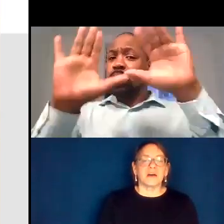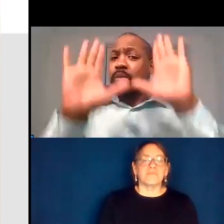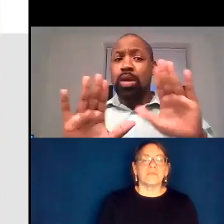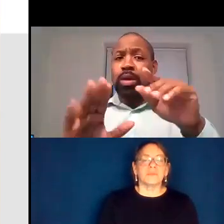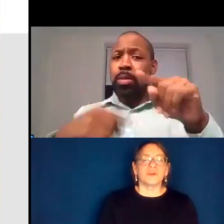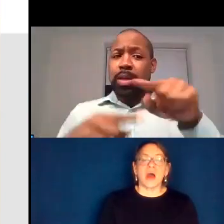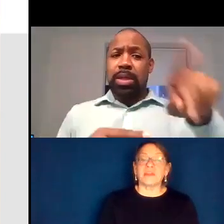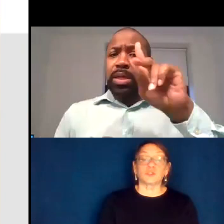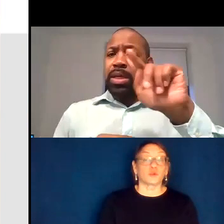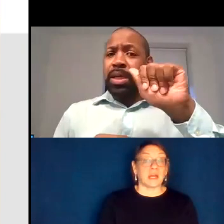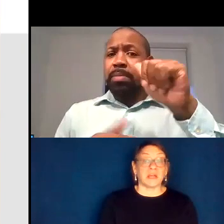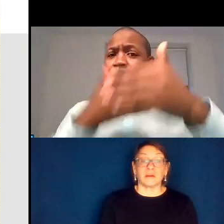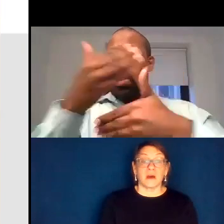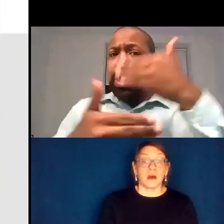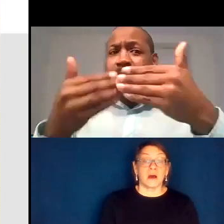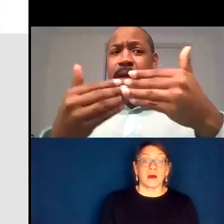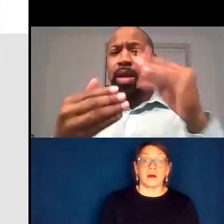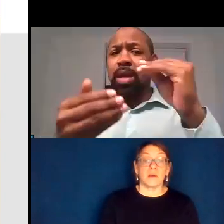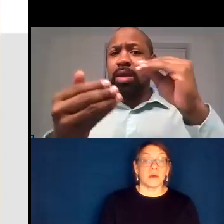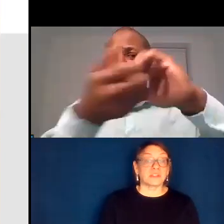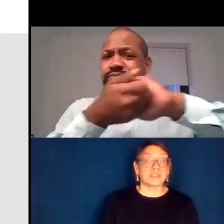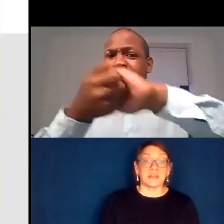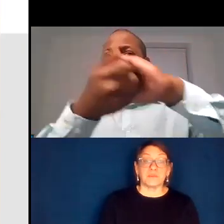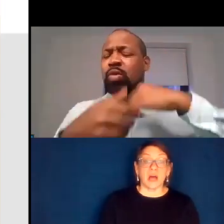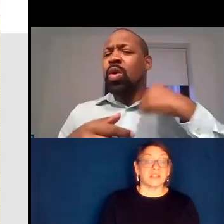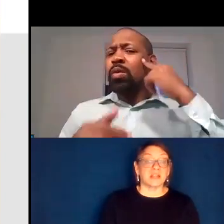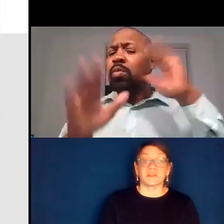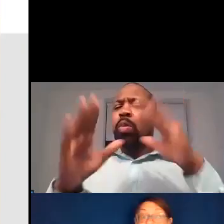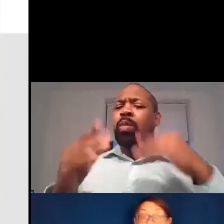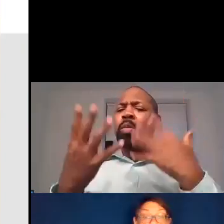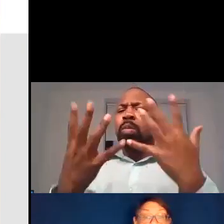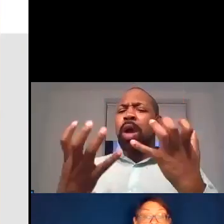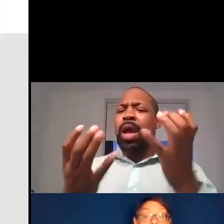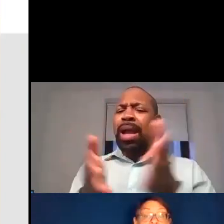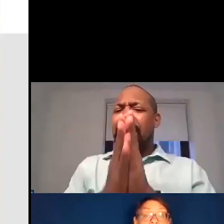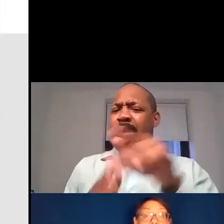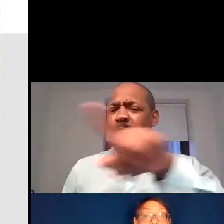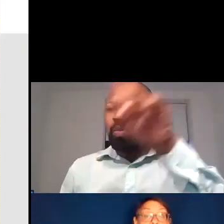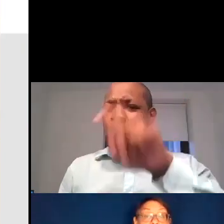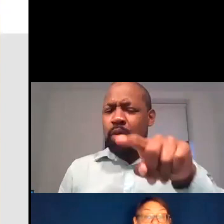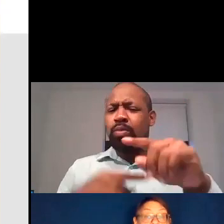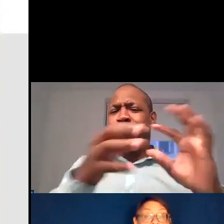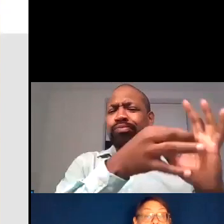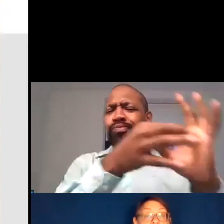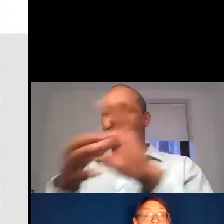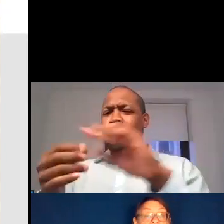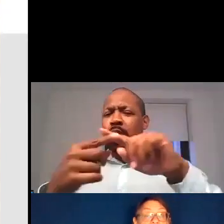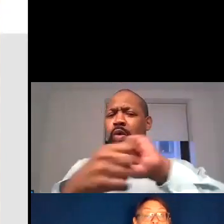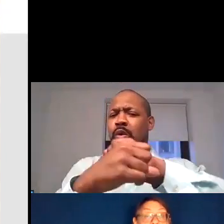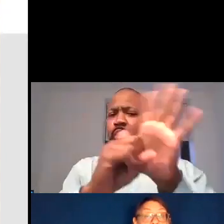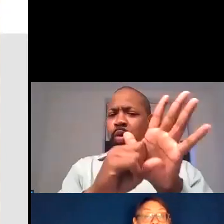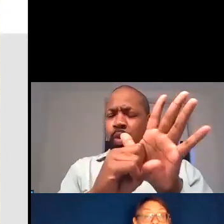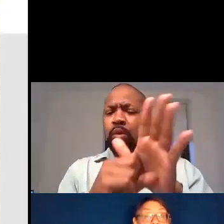Sorry. So I think it's great about this data process and the partnering. I think that's really great. But I wanted to